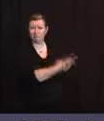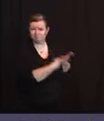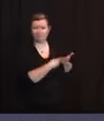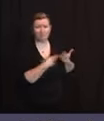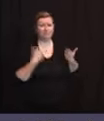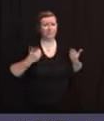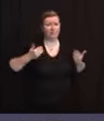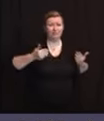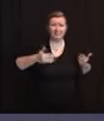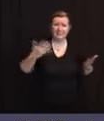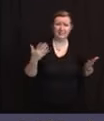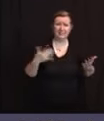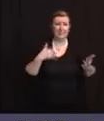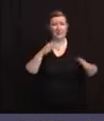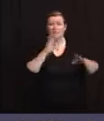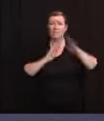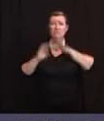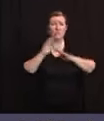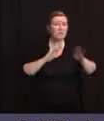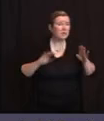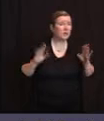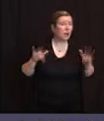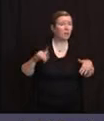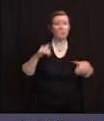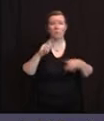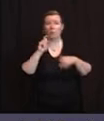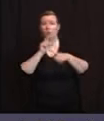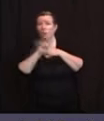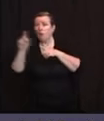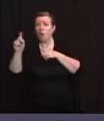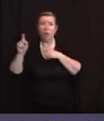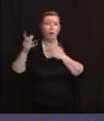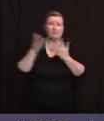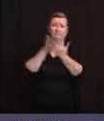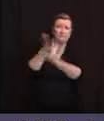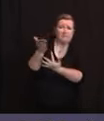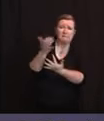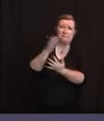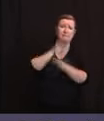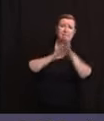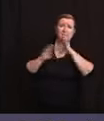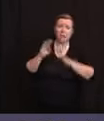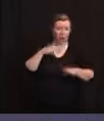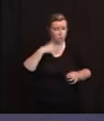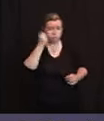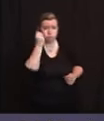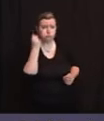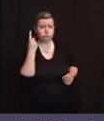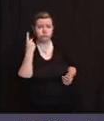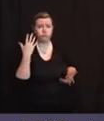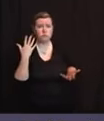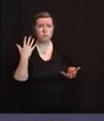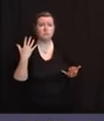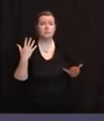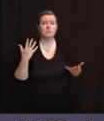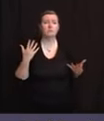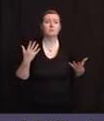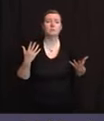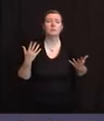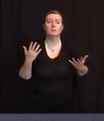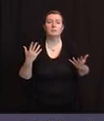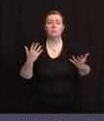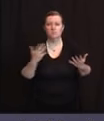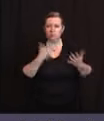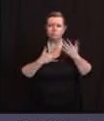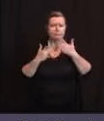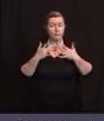somebody's frustrated out there, they haven't gotten through, we don't begrudge that for 1 second. We know these are desperate times, but